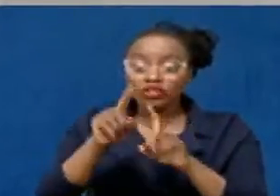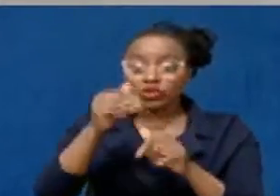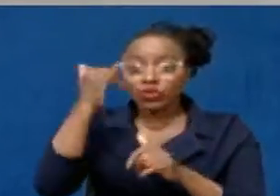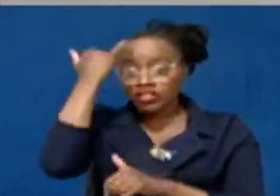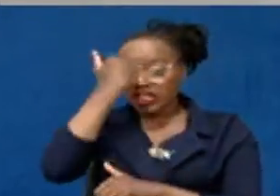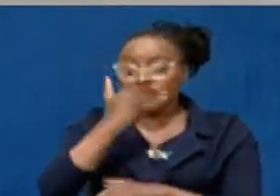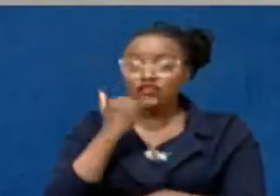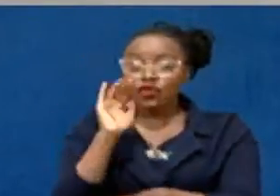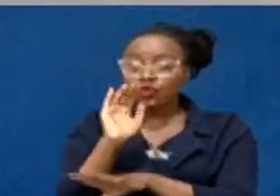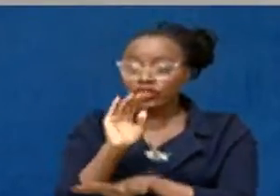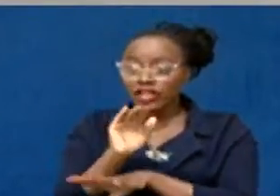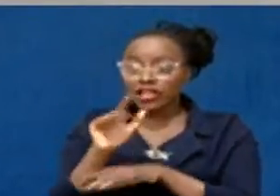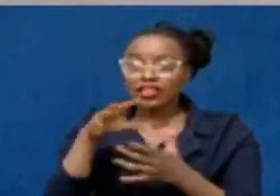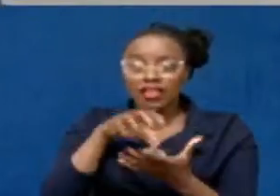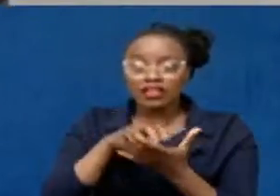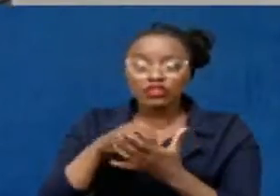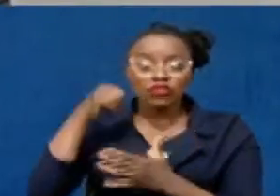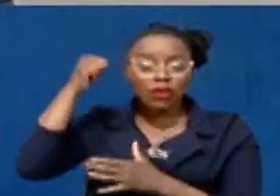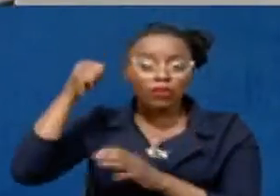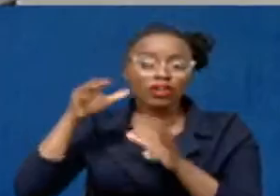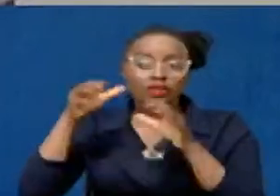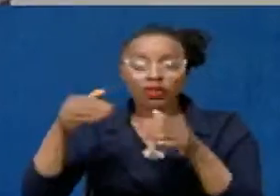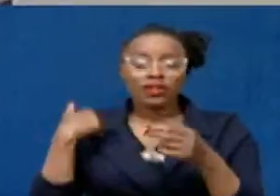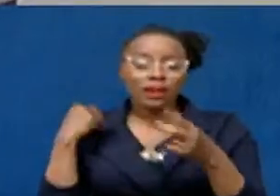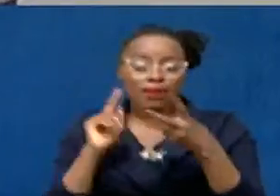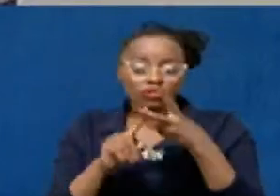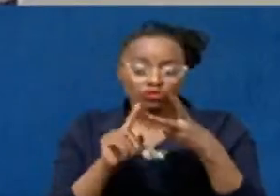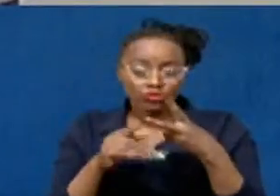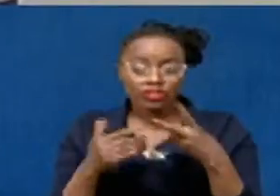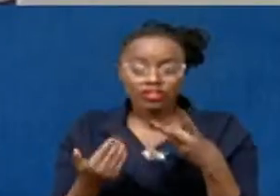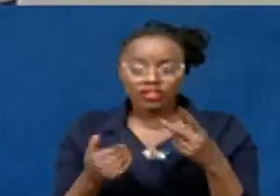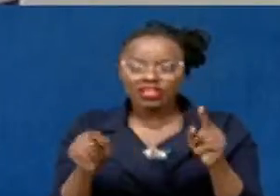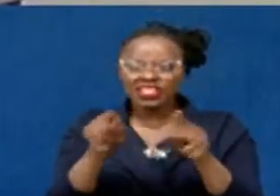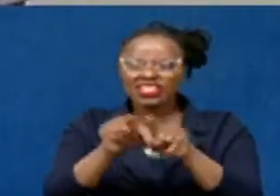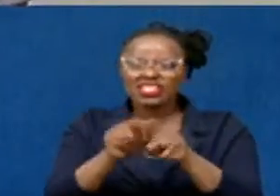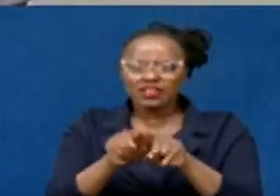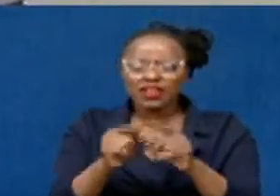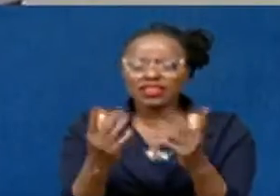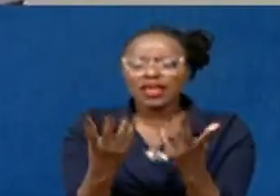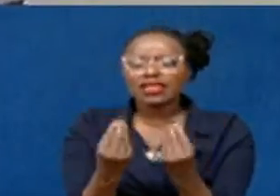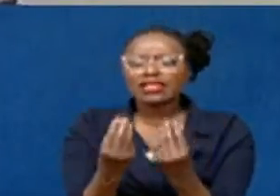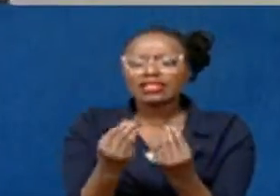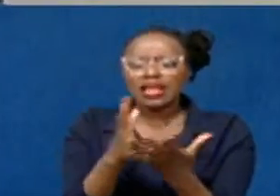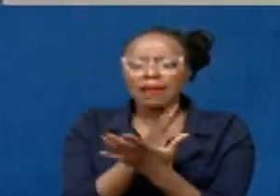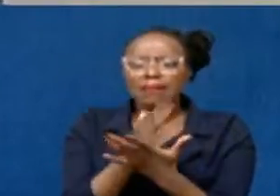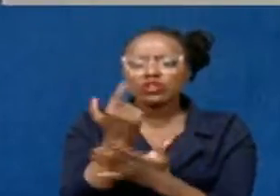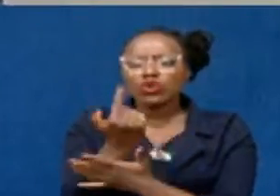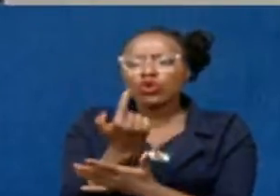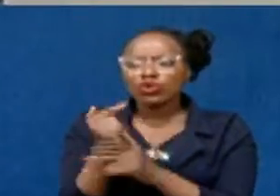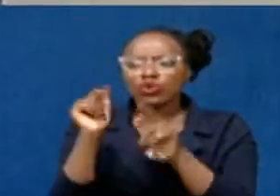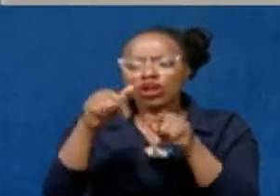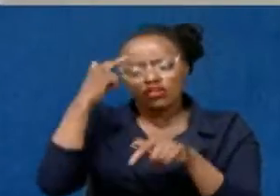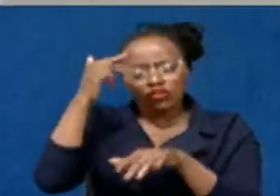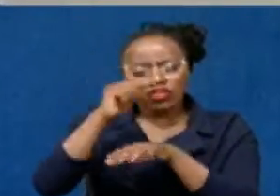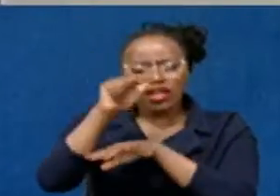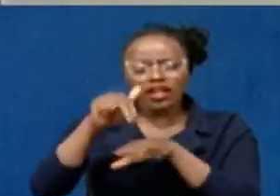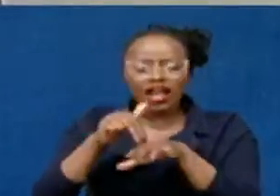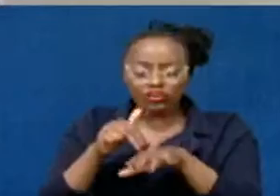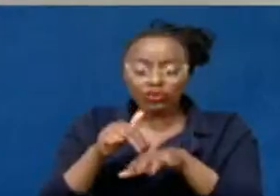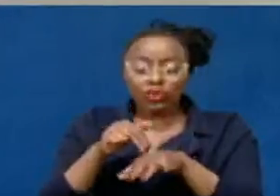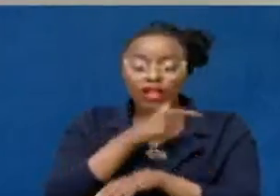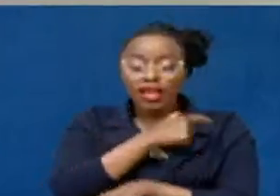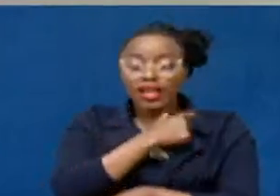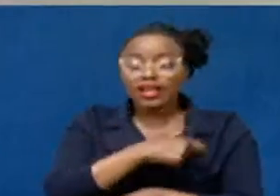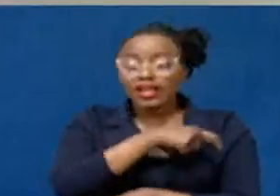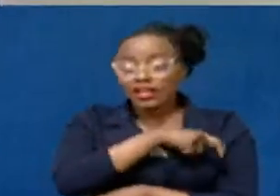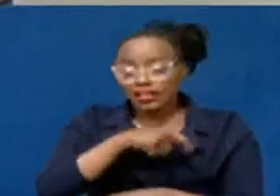was asking about the state of our political parties. Number one. Number two, the easy part is to attend the national delegates conferences.